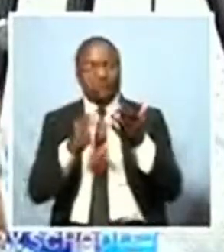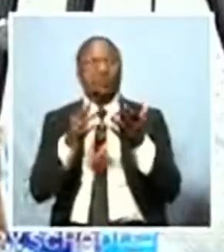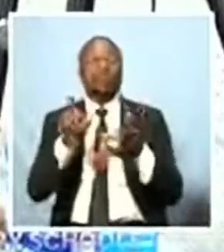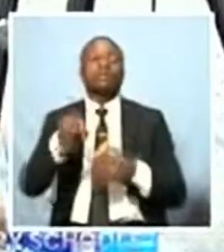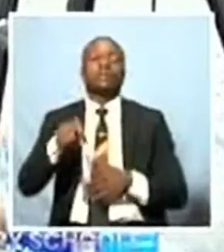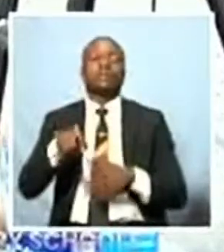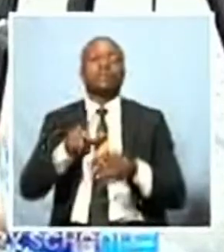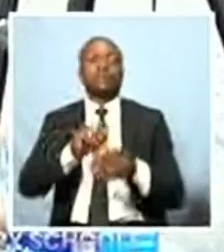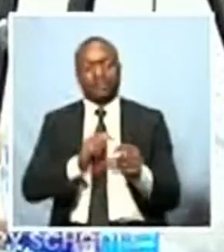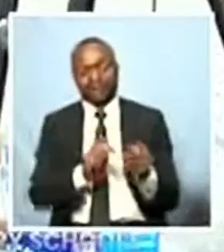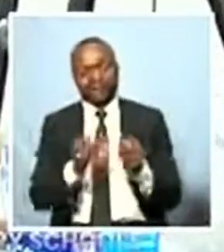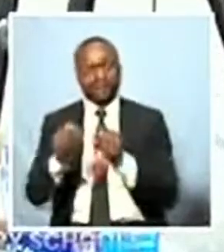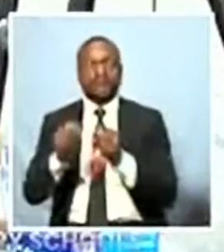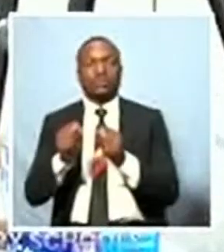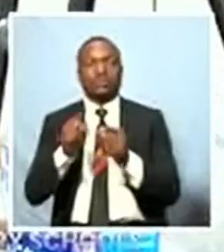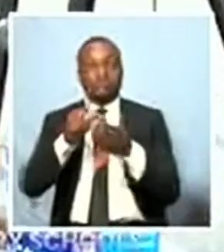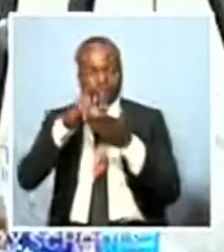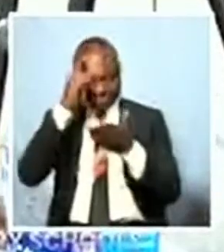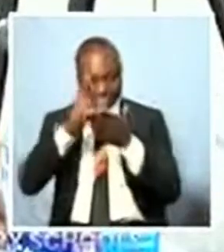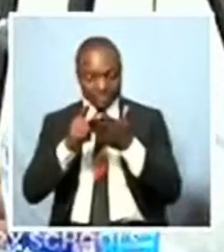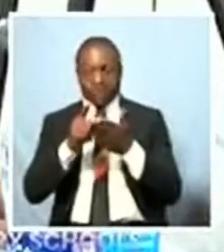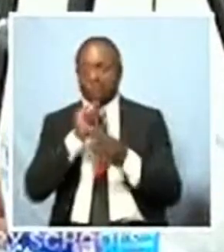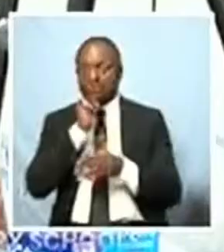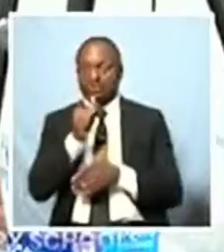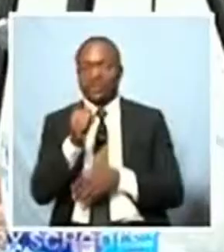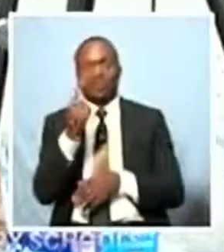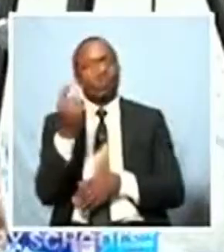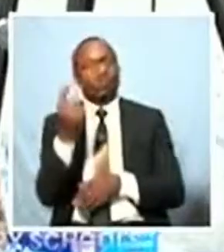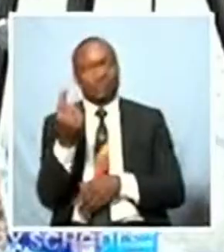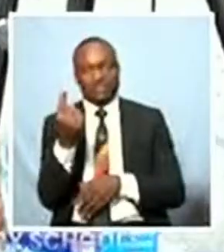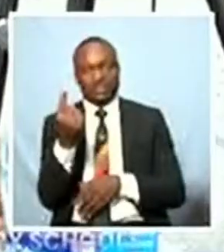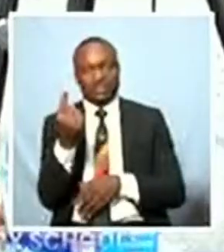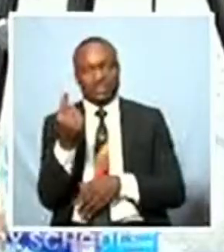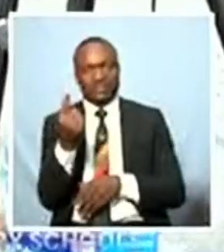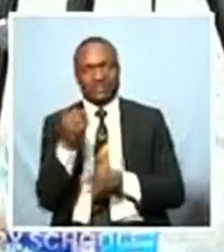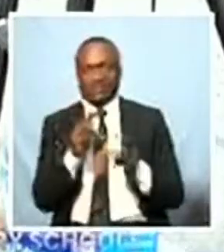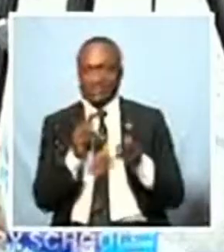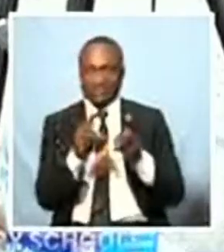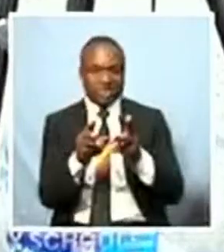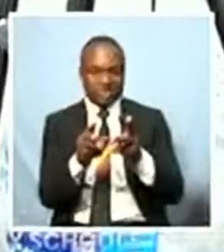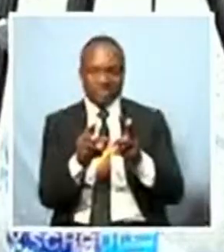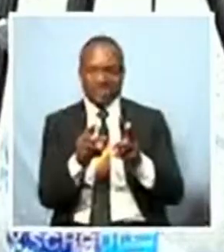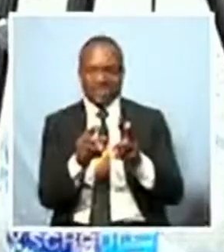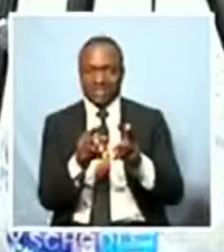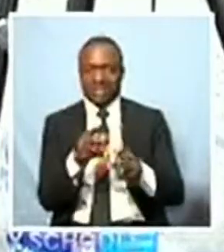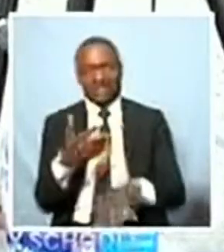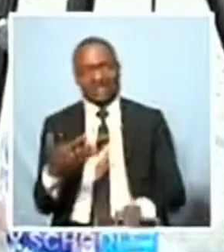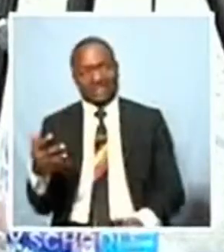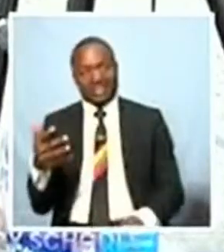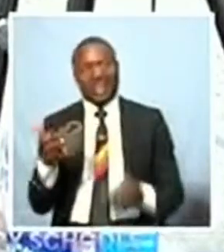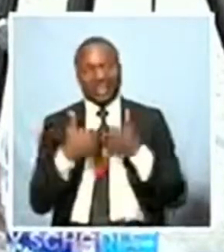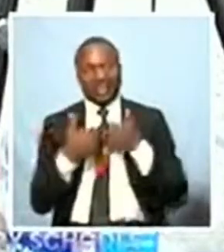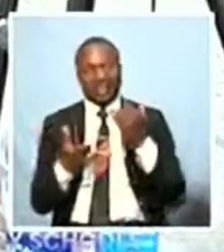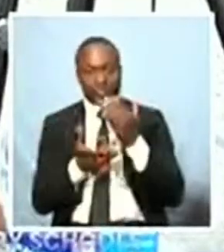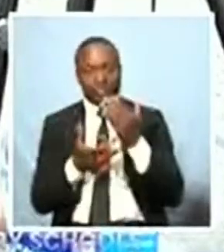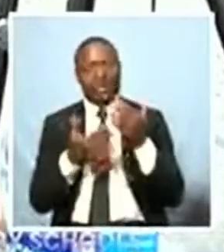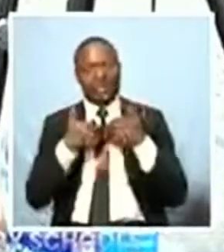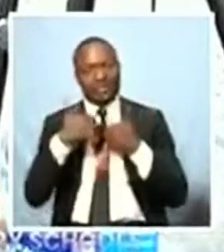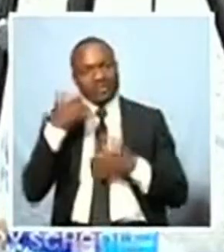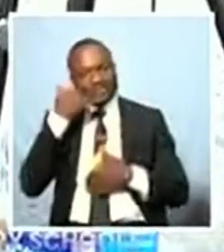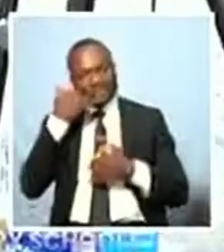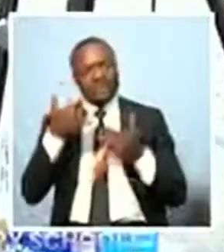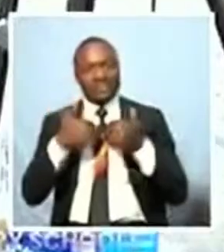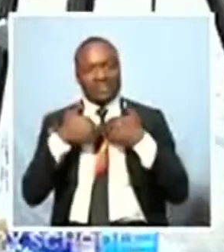also transmit that to the learners. So it is not a one-way stream. They have the technology, they have a phone, they have